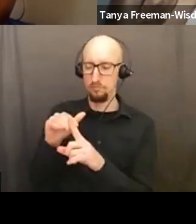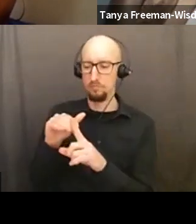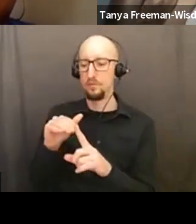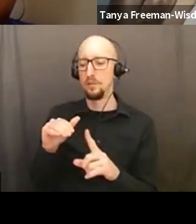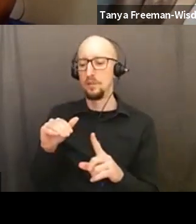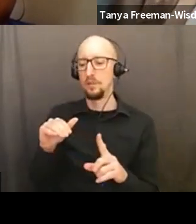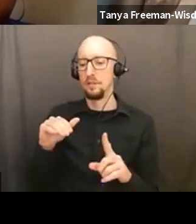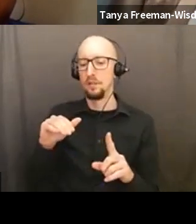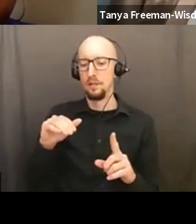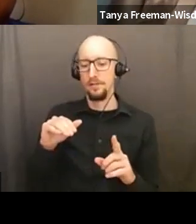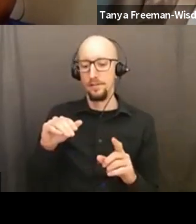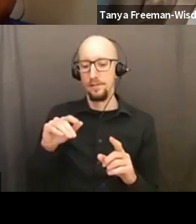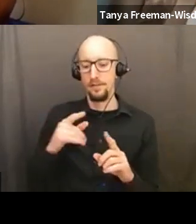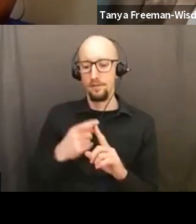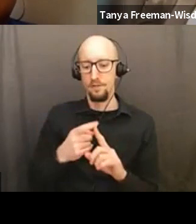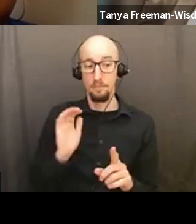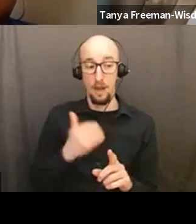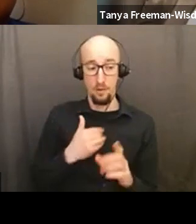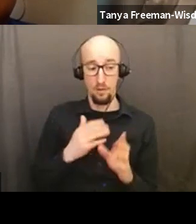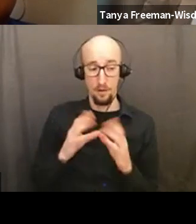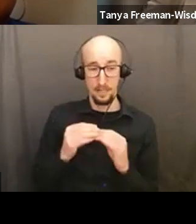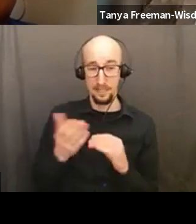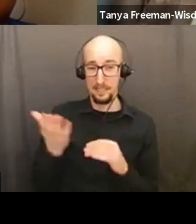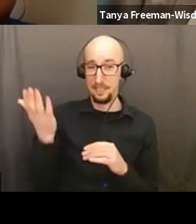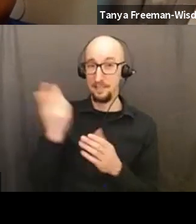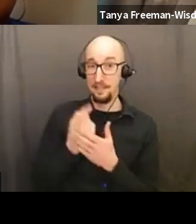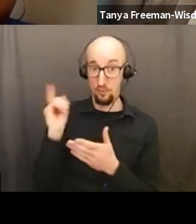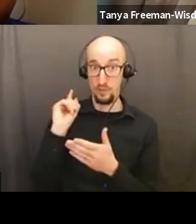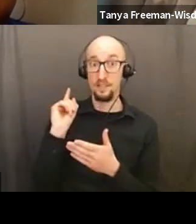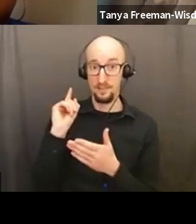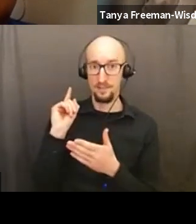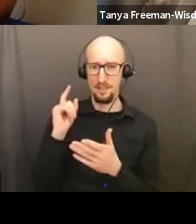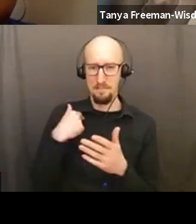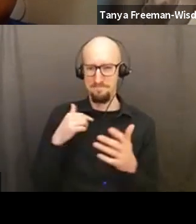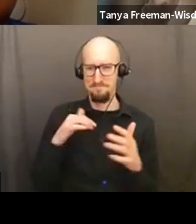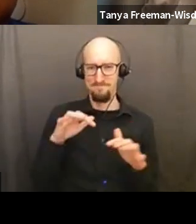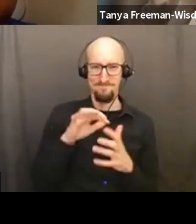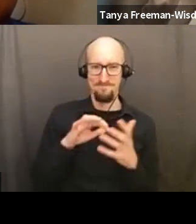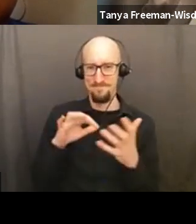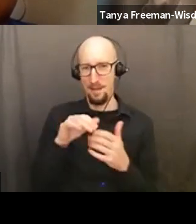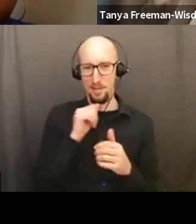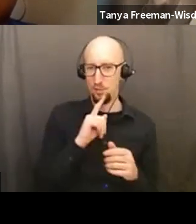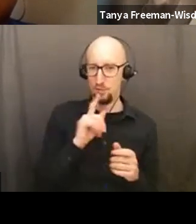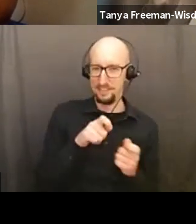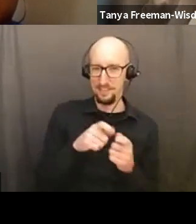from our meeting last week. My weeks are blending together.